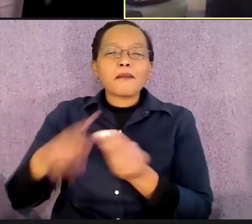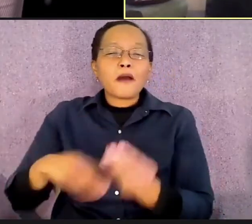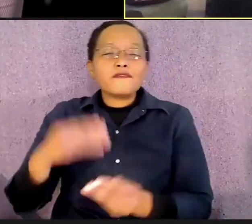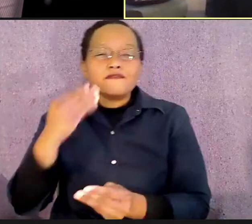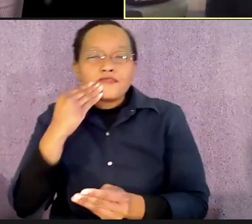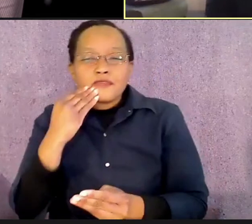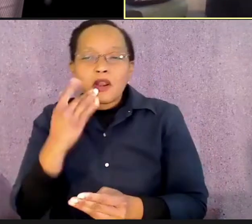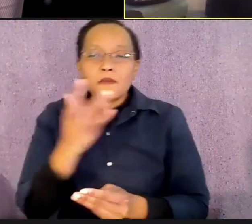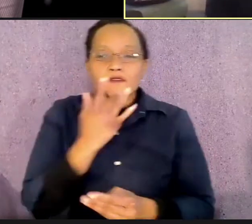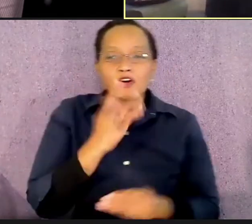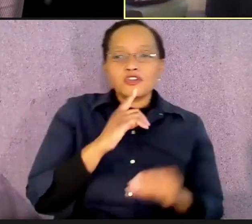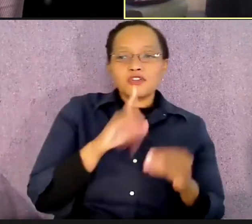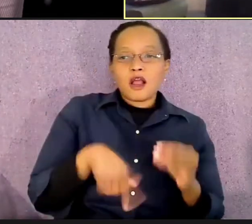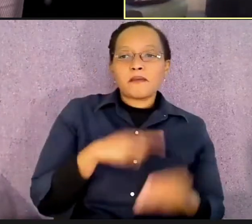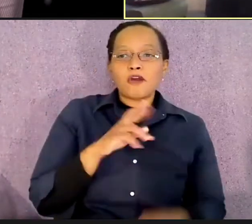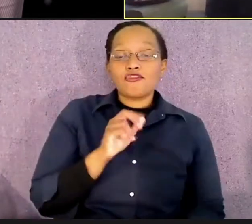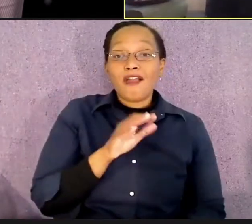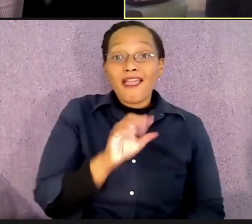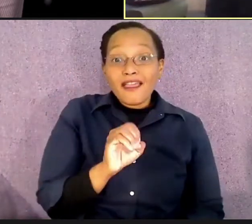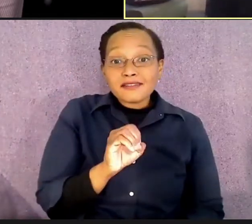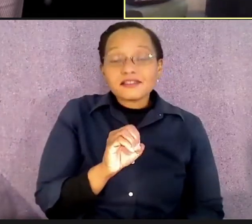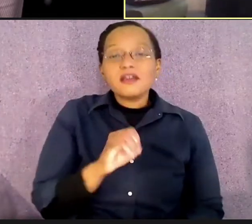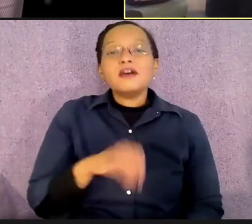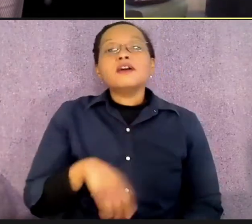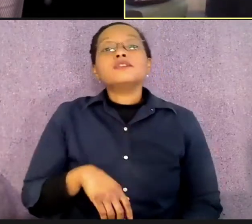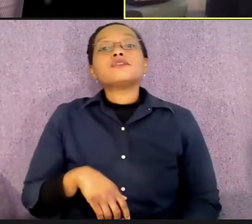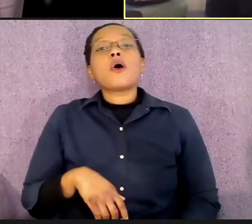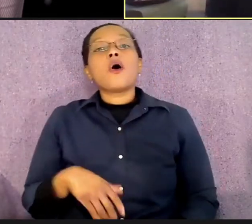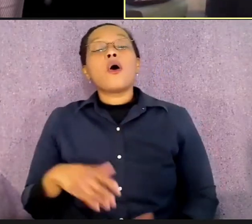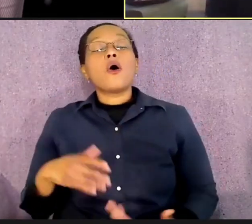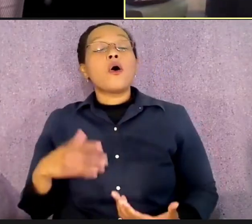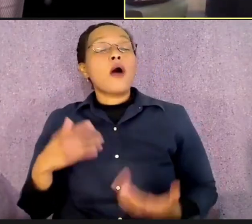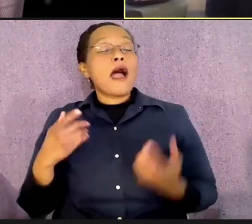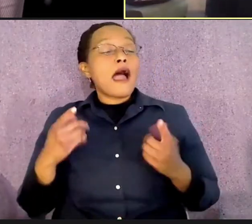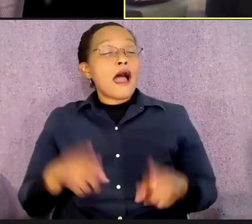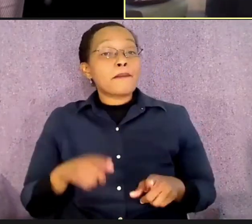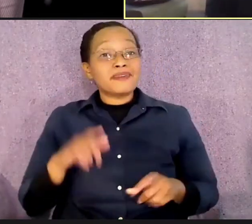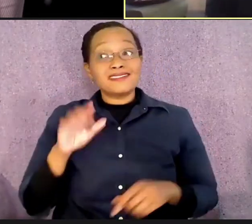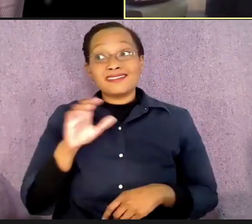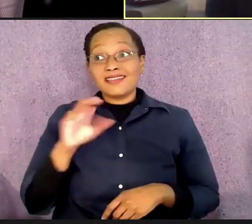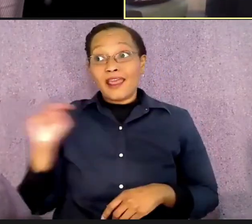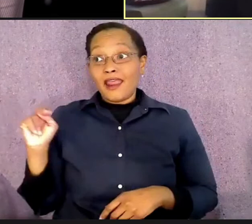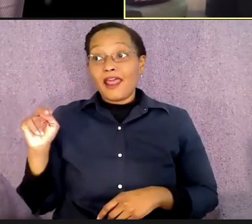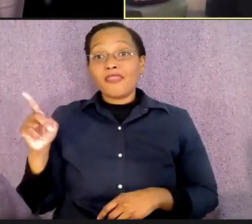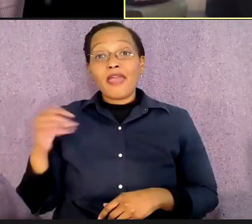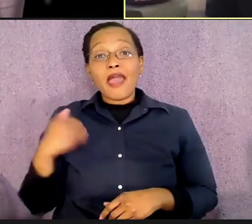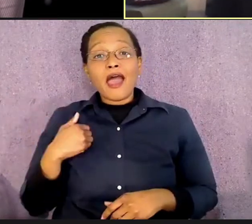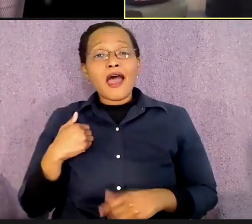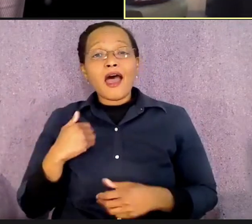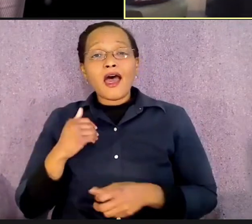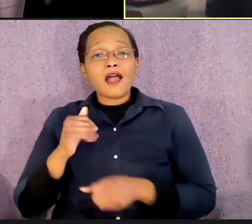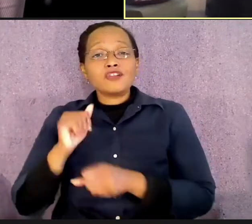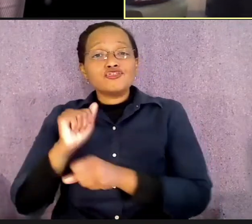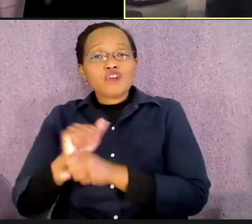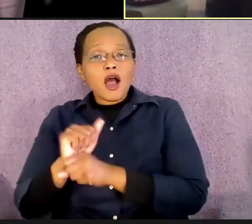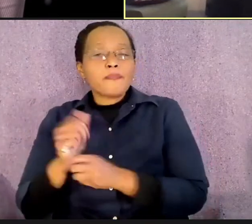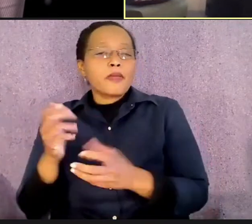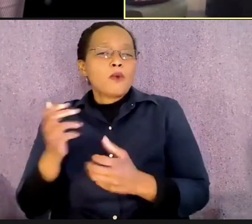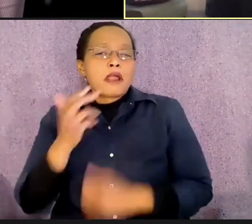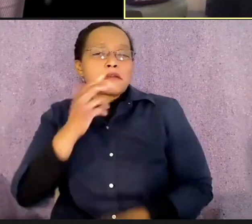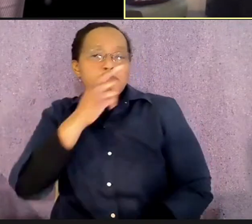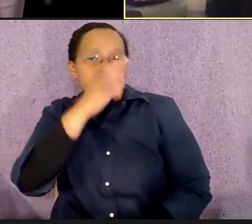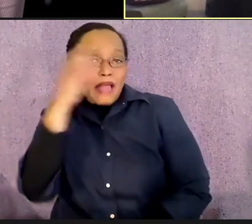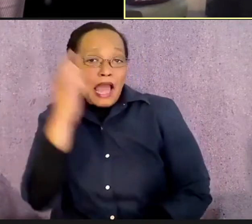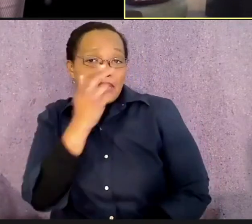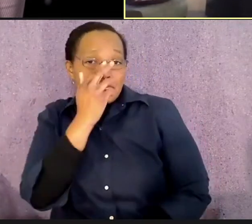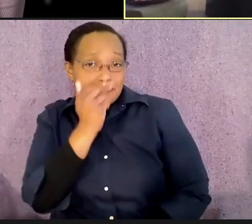for a host of a show. And I came up as a person who was like, they wanted a Black comedian. And I came up as a Black